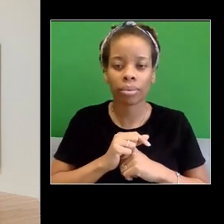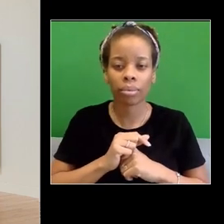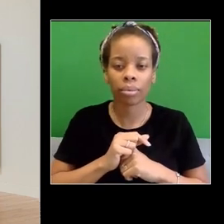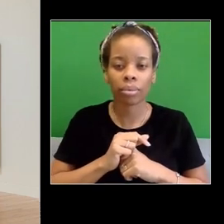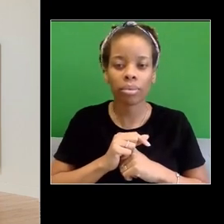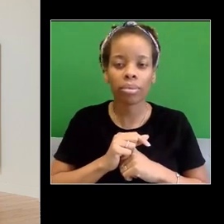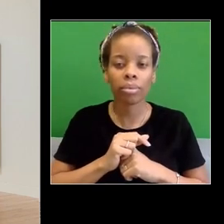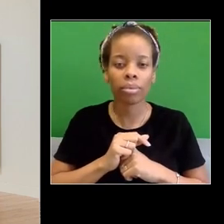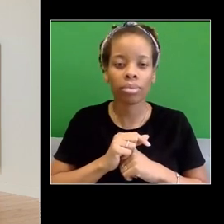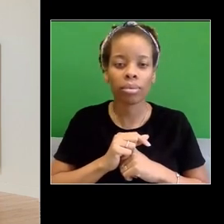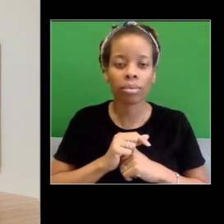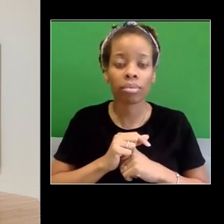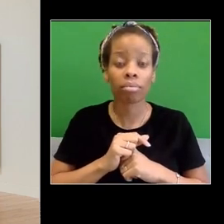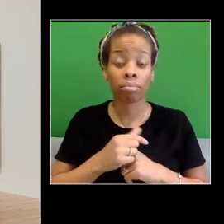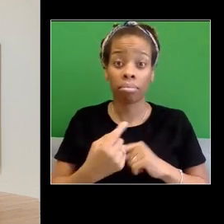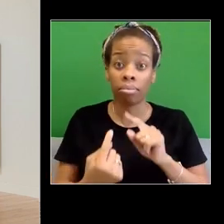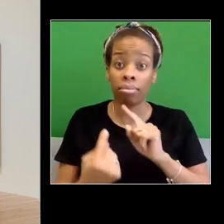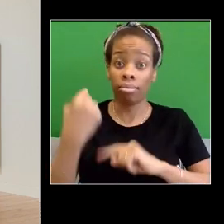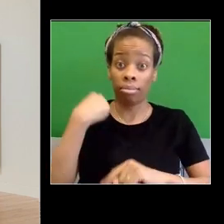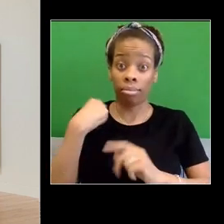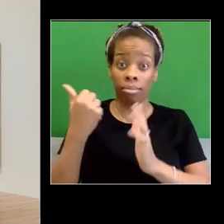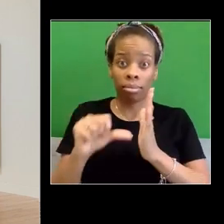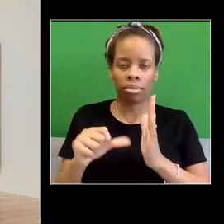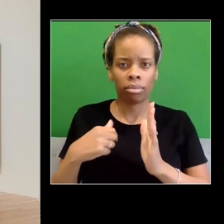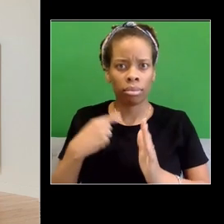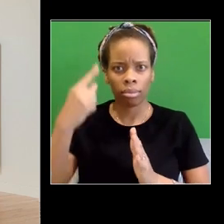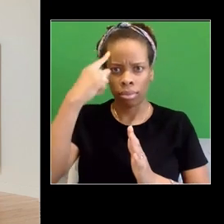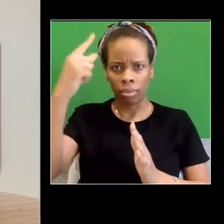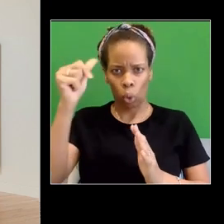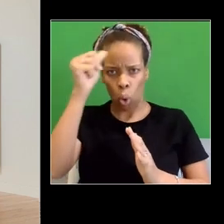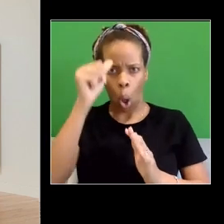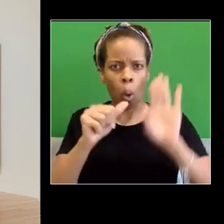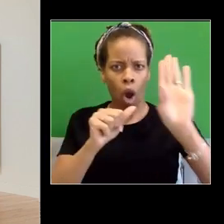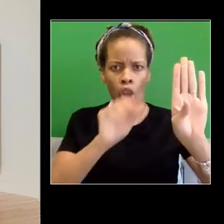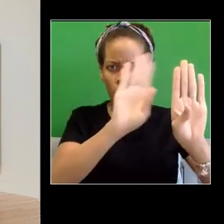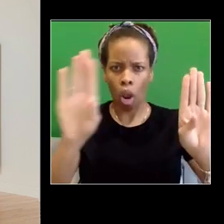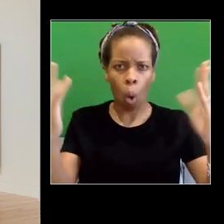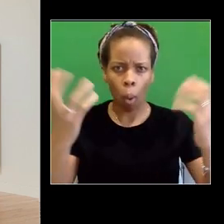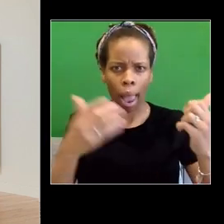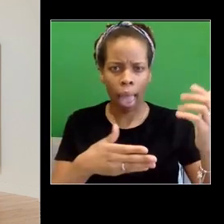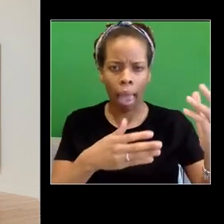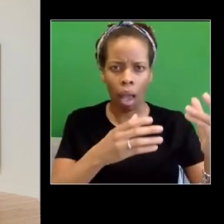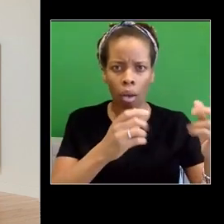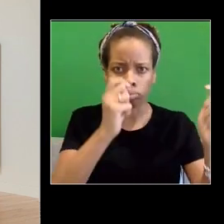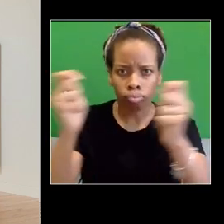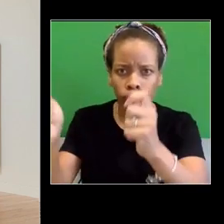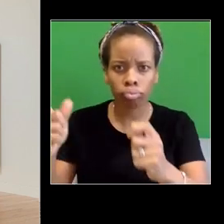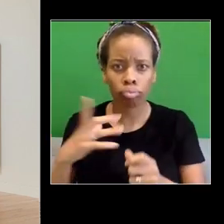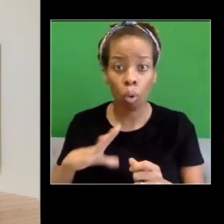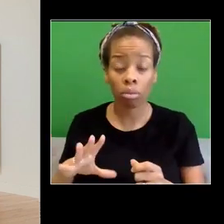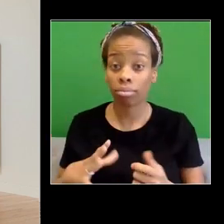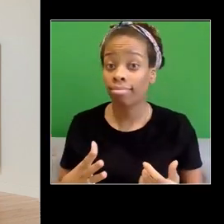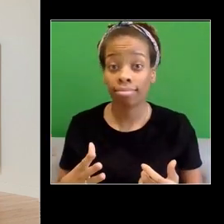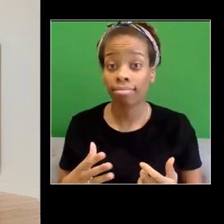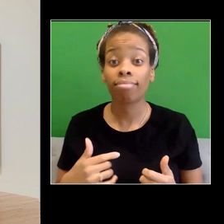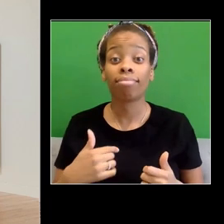didn't have a hang in mind at that point. So it was really a case of that selection